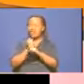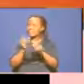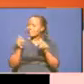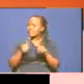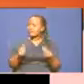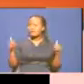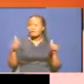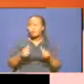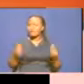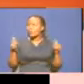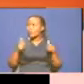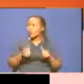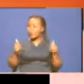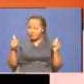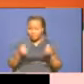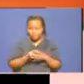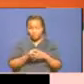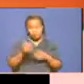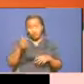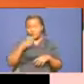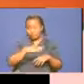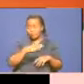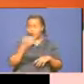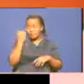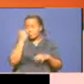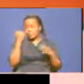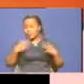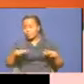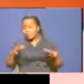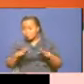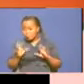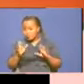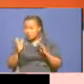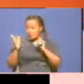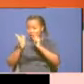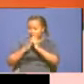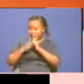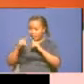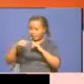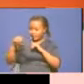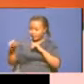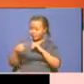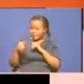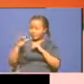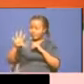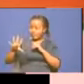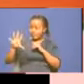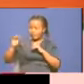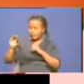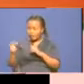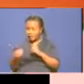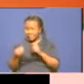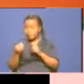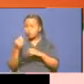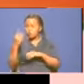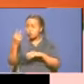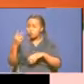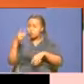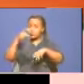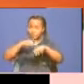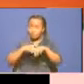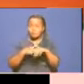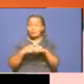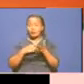NHIF, especially for your patients. For my patients, because remember 9,500 mm-hmm. twice a week, in a month is 76,000